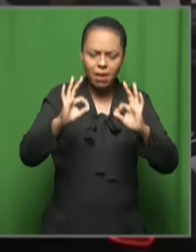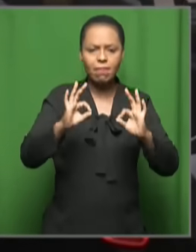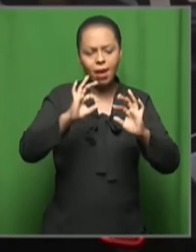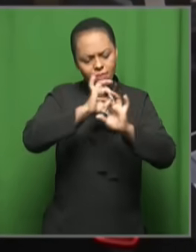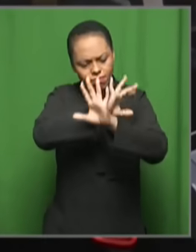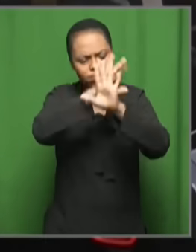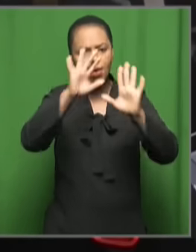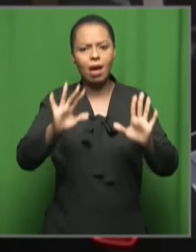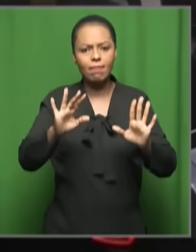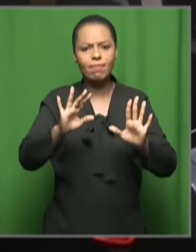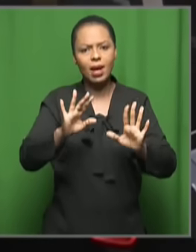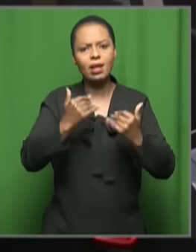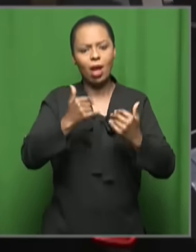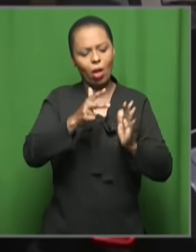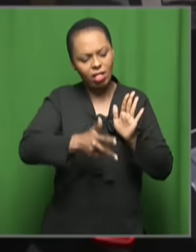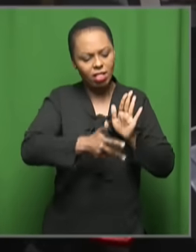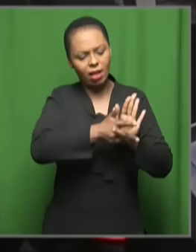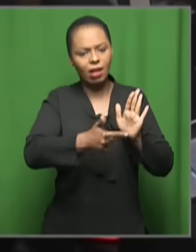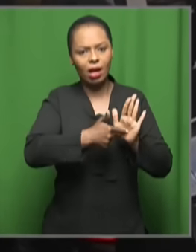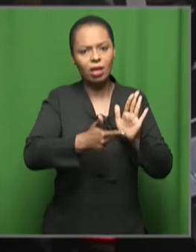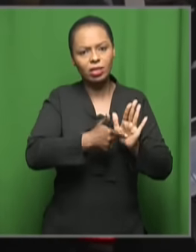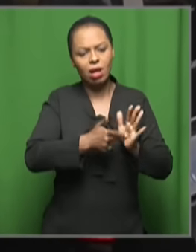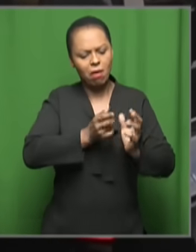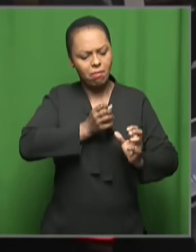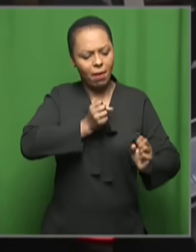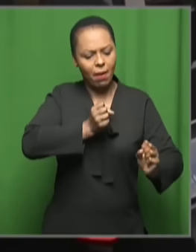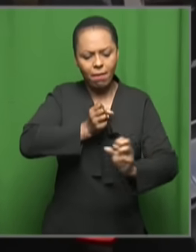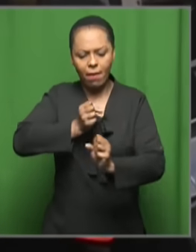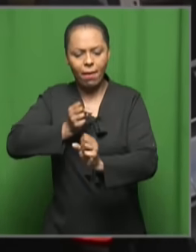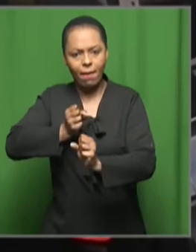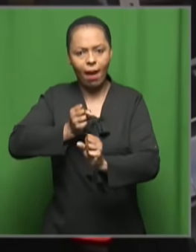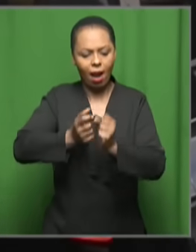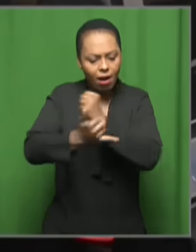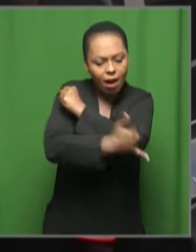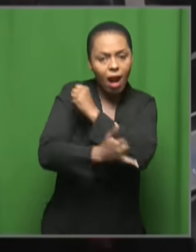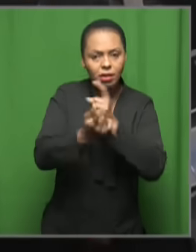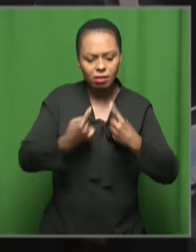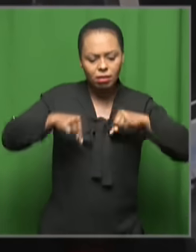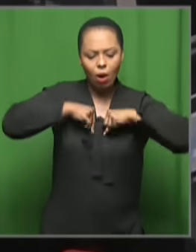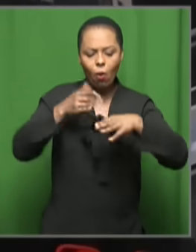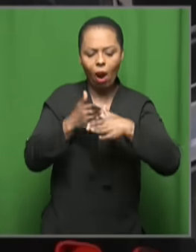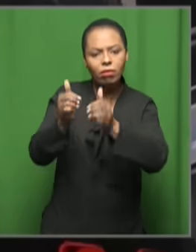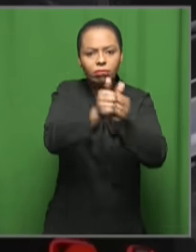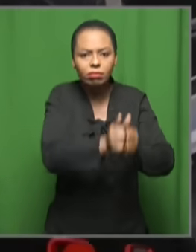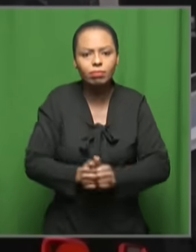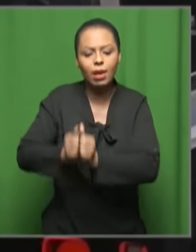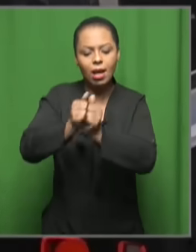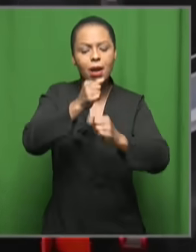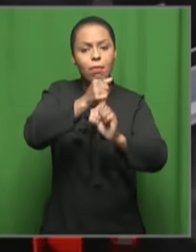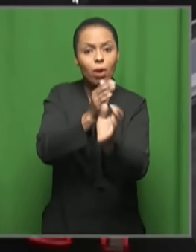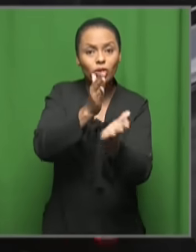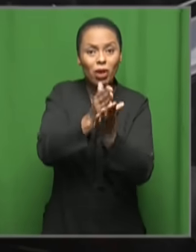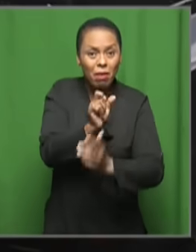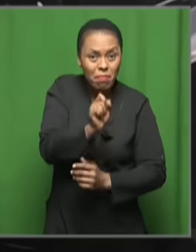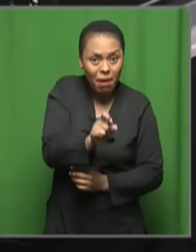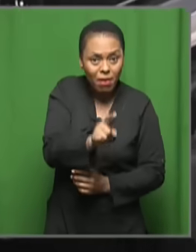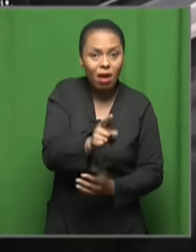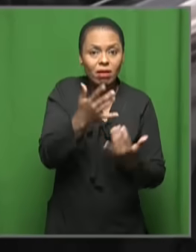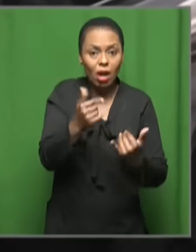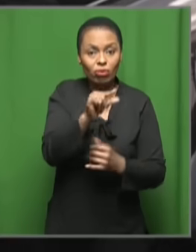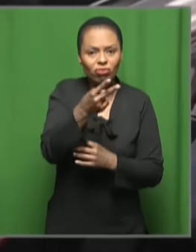that talks about how, as countries, we will work together to ensure that this becomes